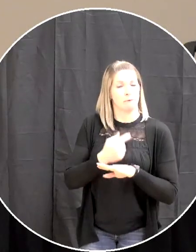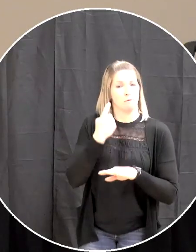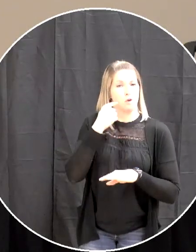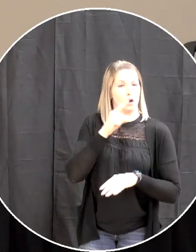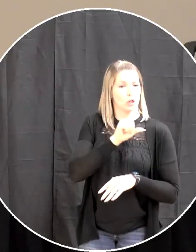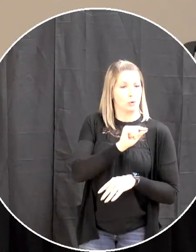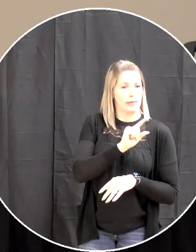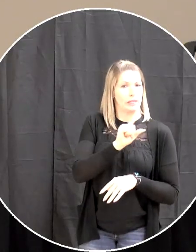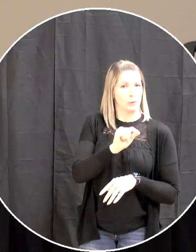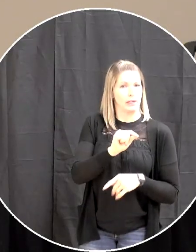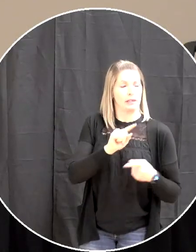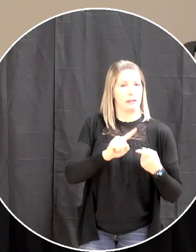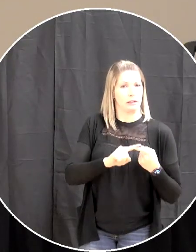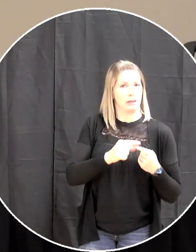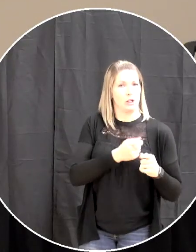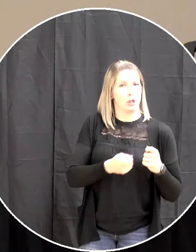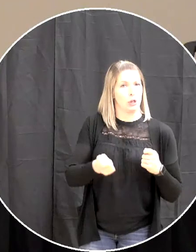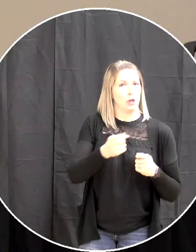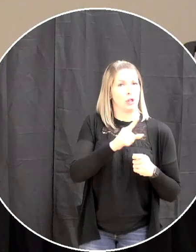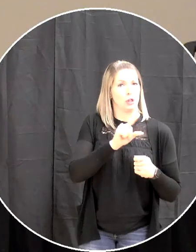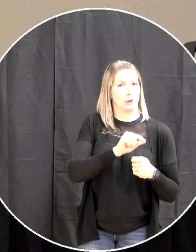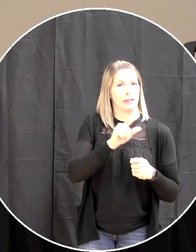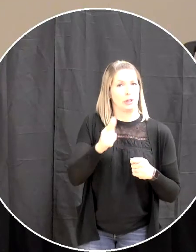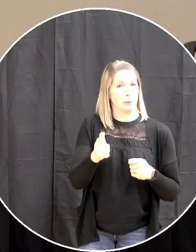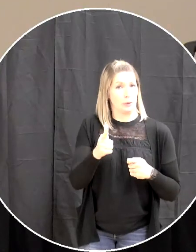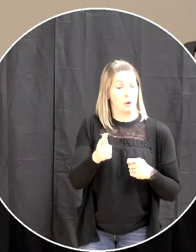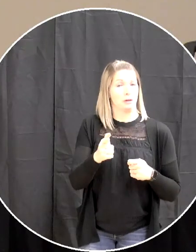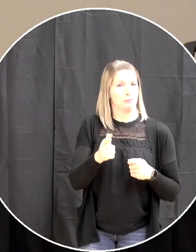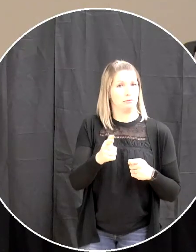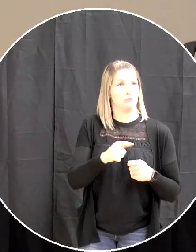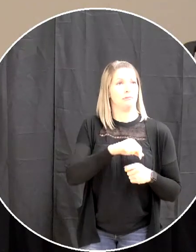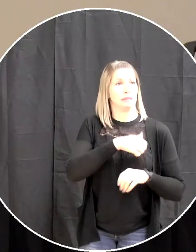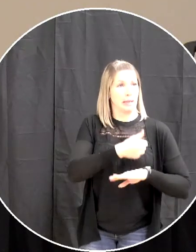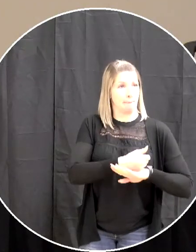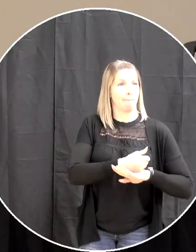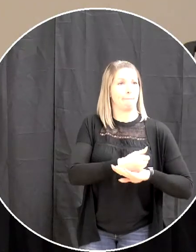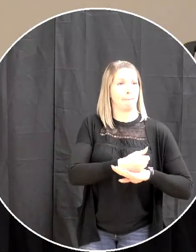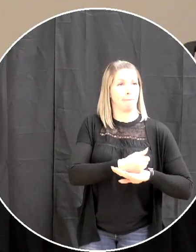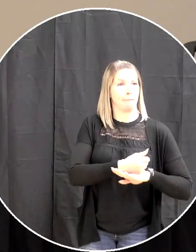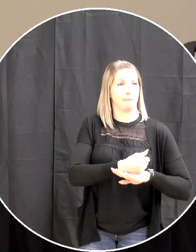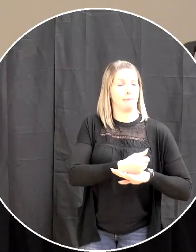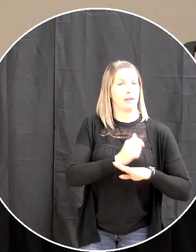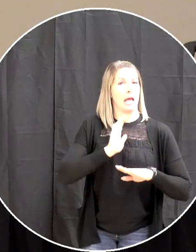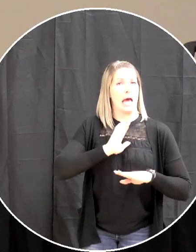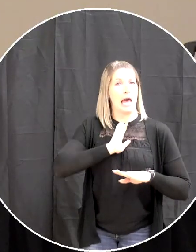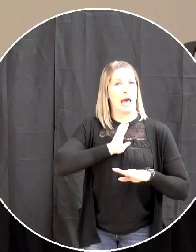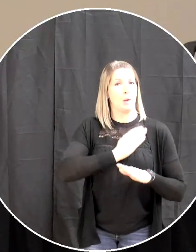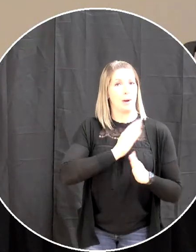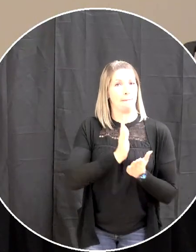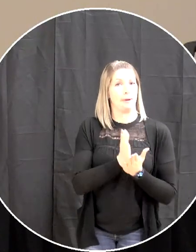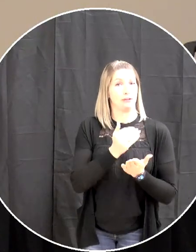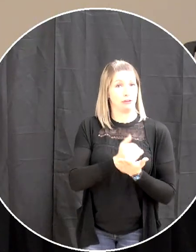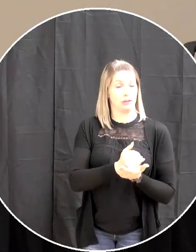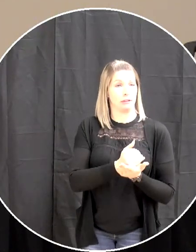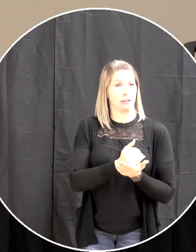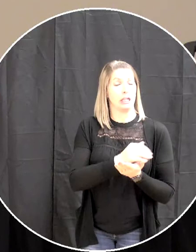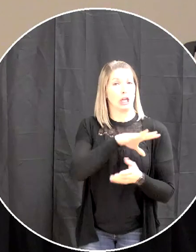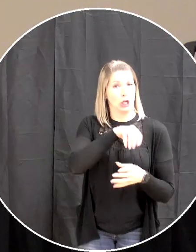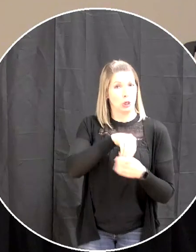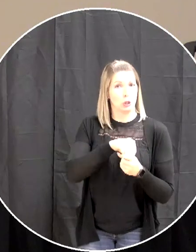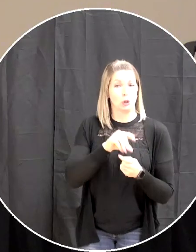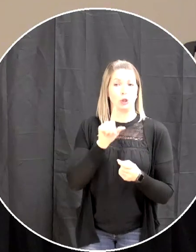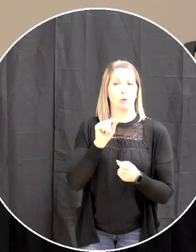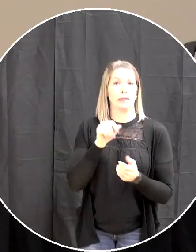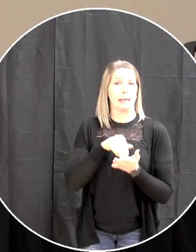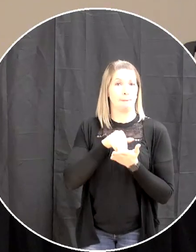out of 2020, but we still have to go back and do a bit of housekeeping on it. This budget actually includes the $20 million provided